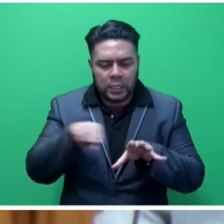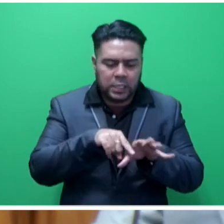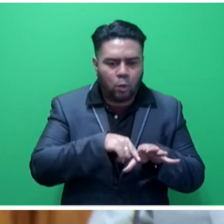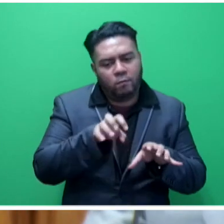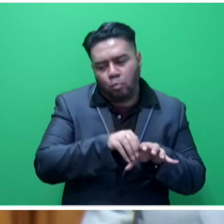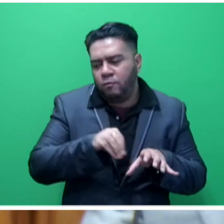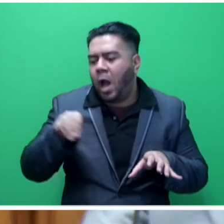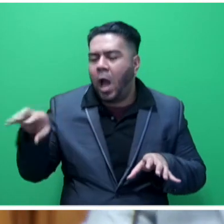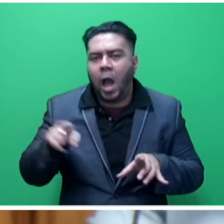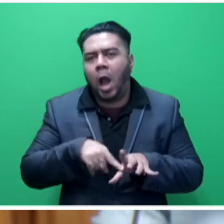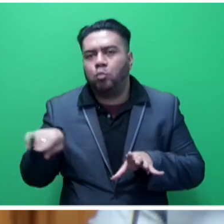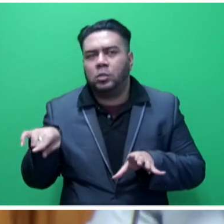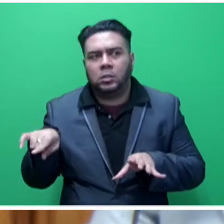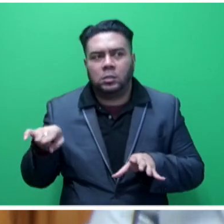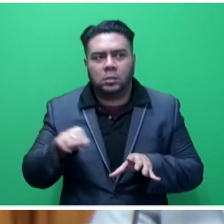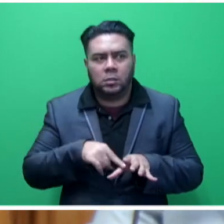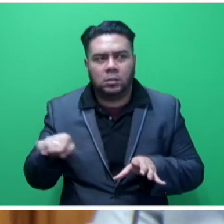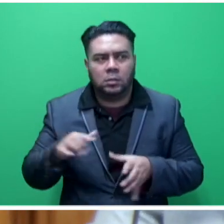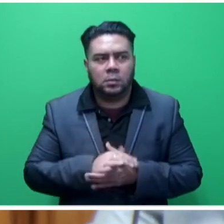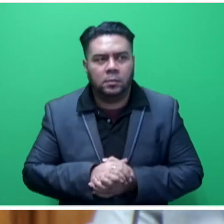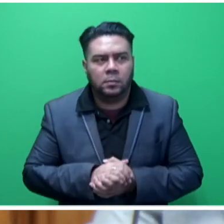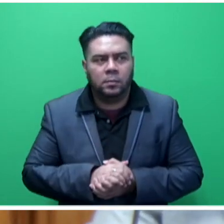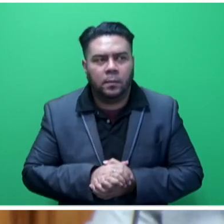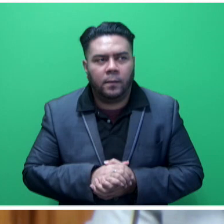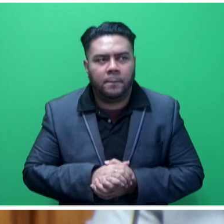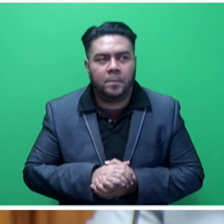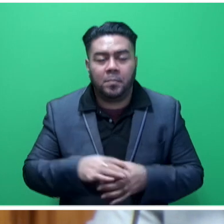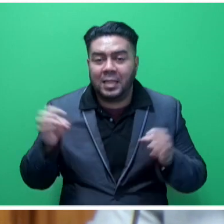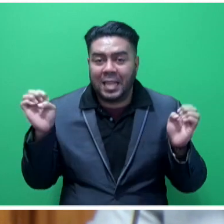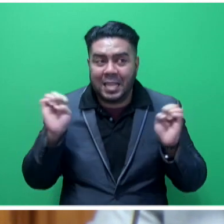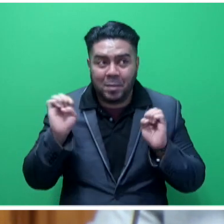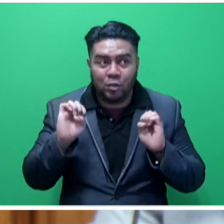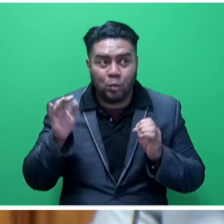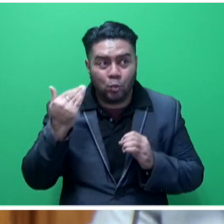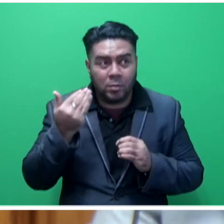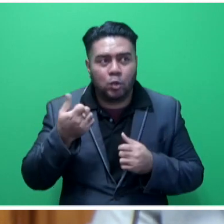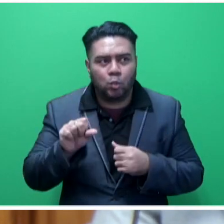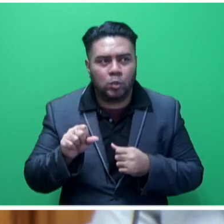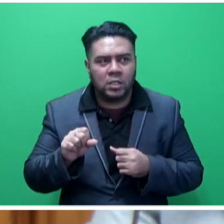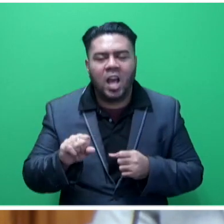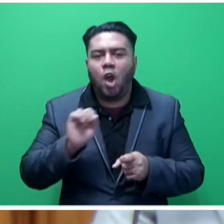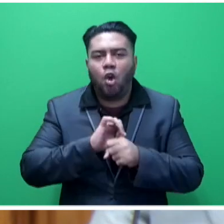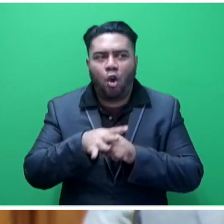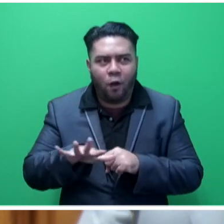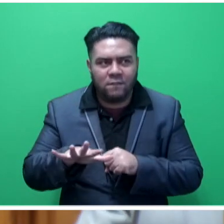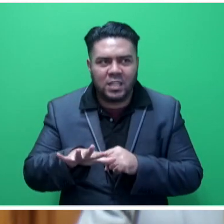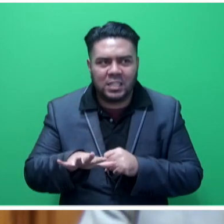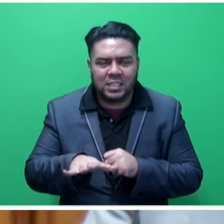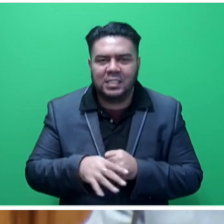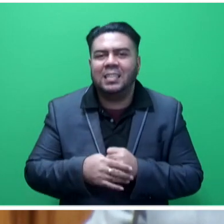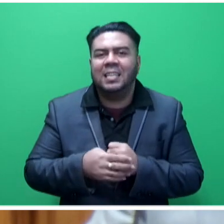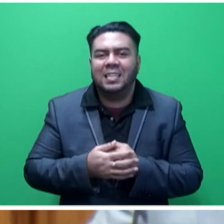out, and then the emergency department was being used as the COVID intensive care